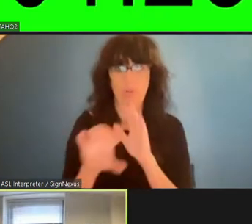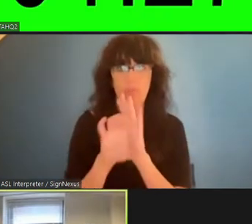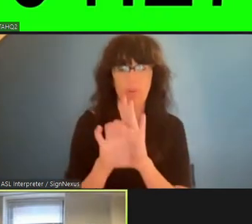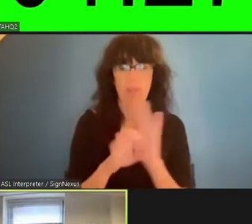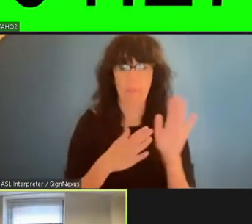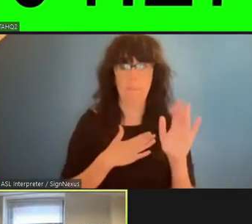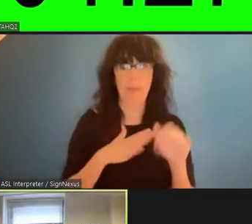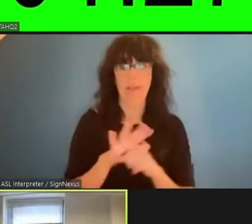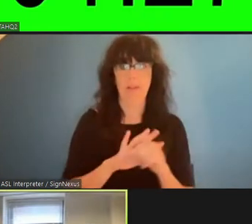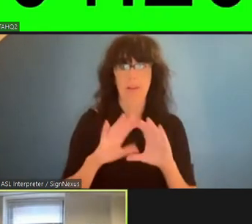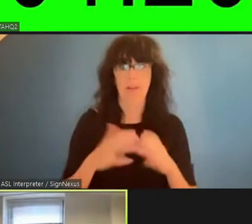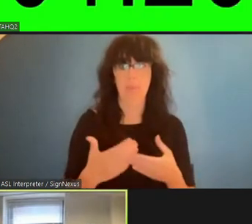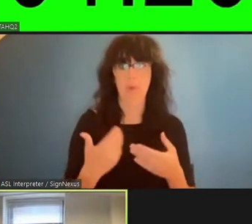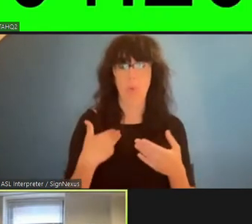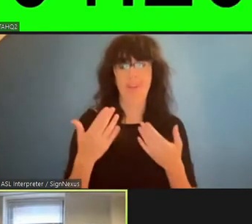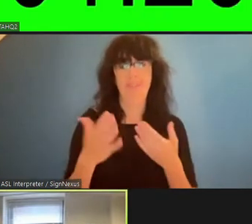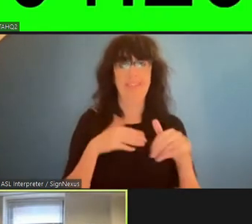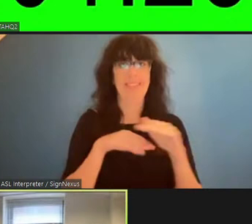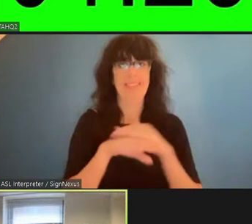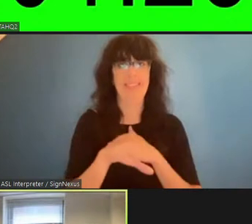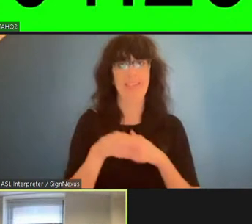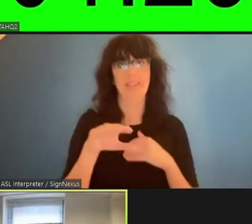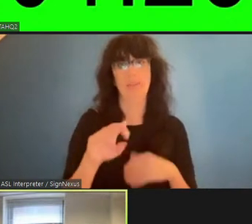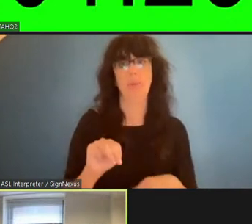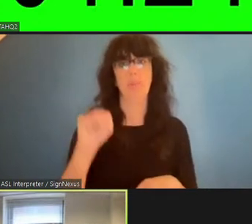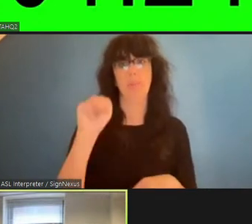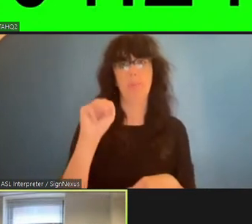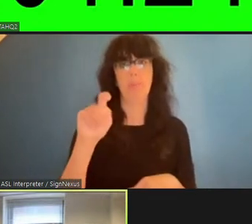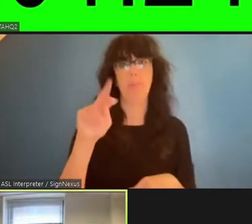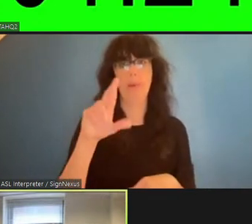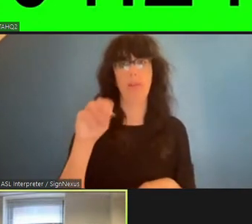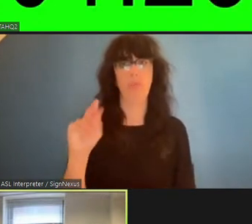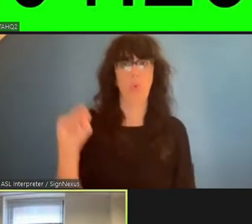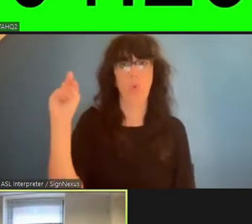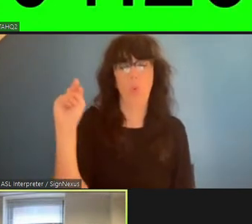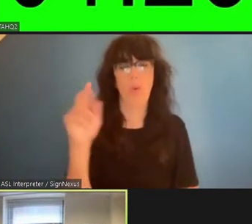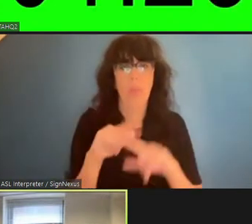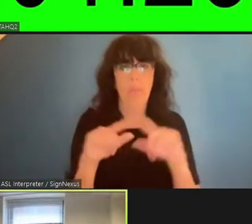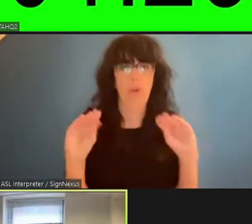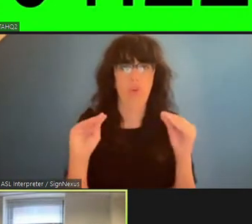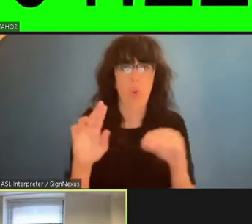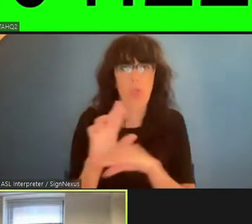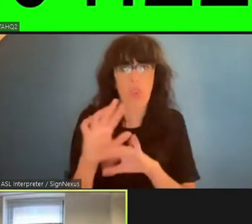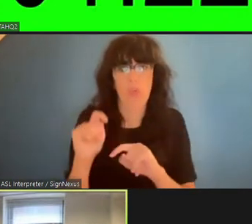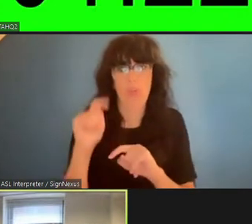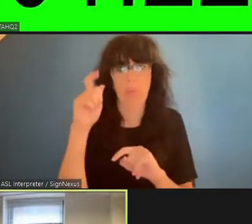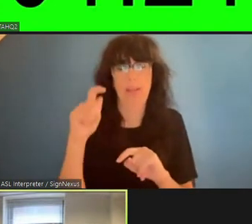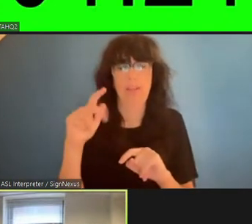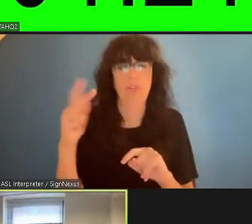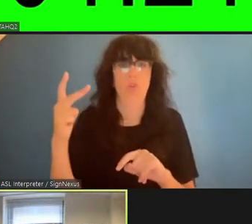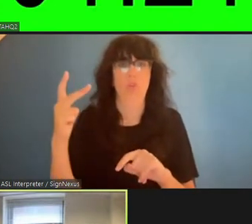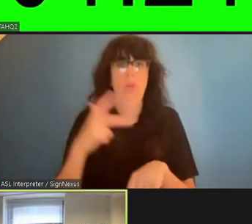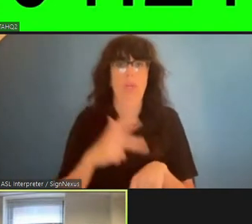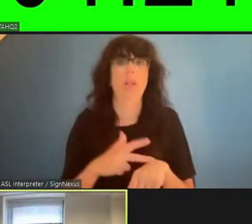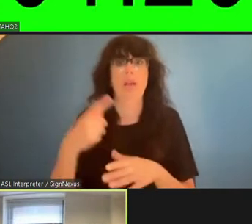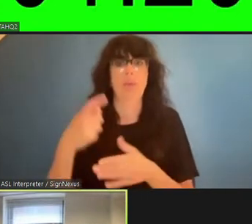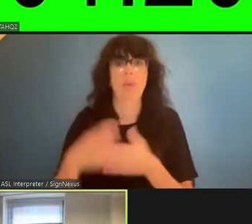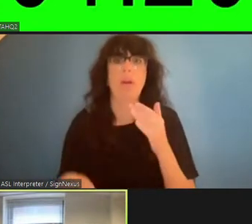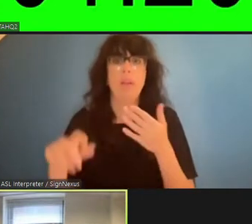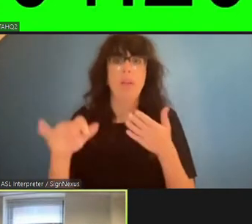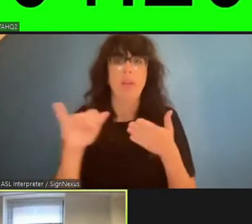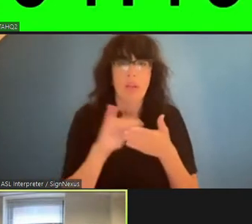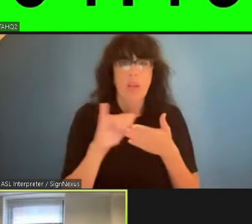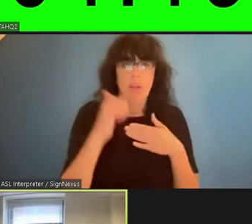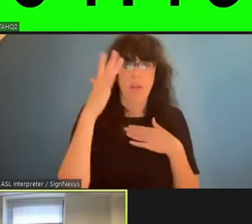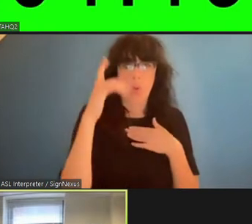neighborhood we have easy access to the metro north but in practice no one takes the metro north because it's three times the cost of taking the subway why haven't